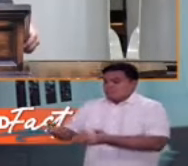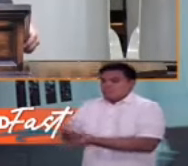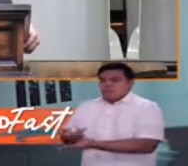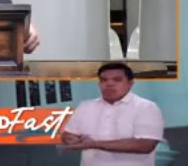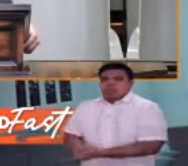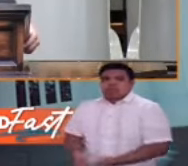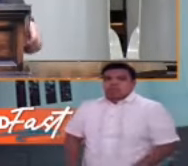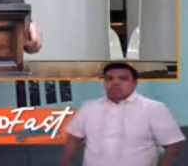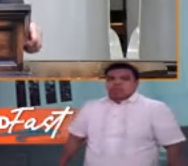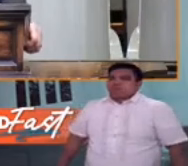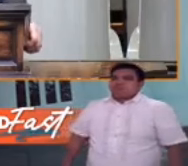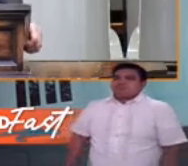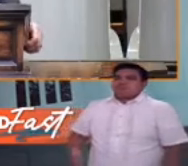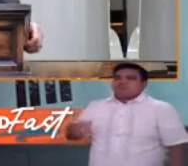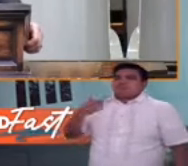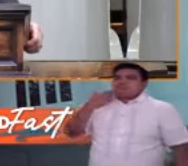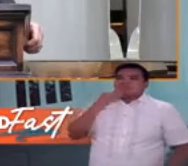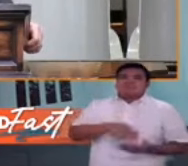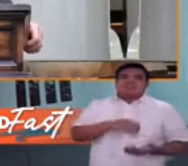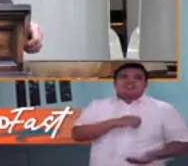money or for some other thing.